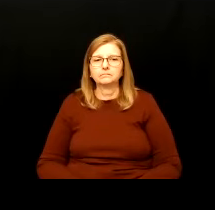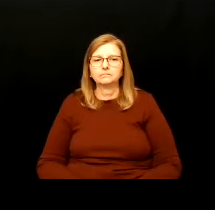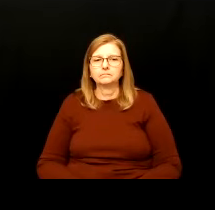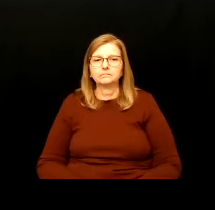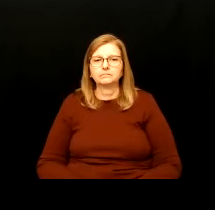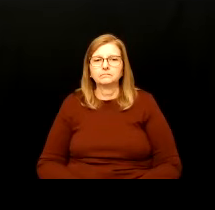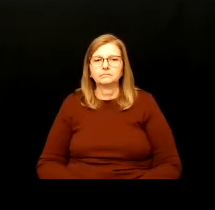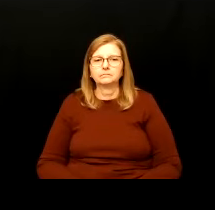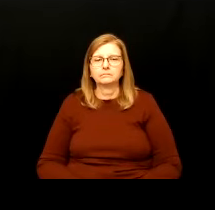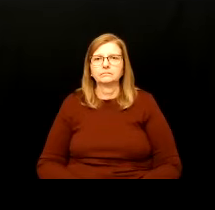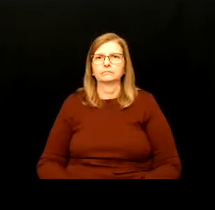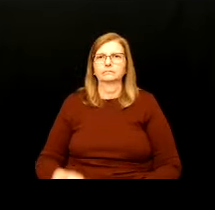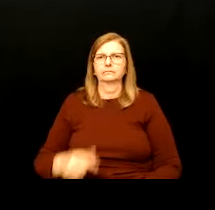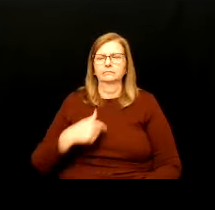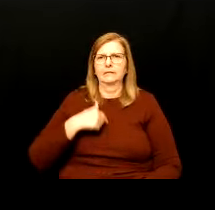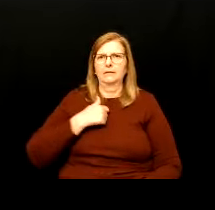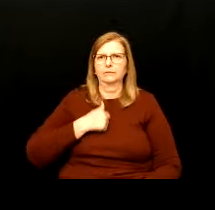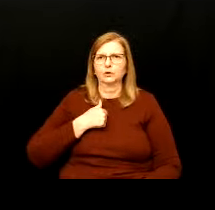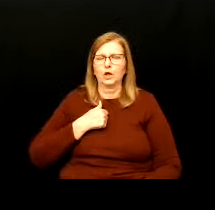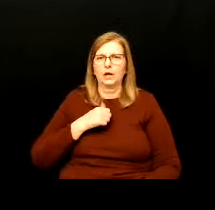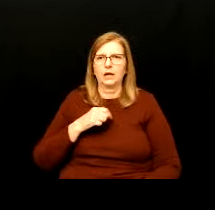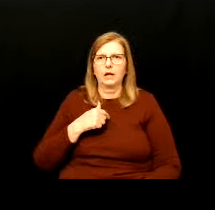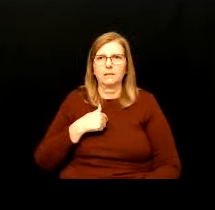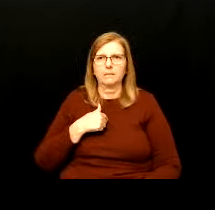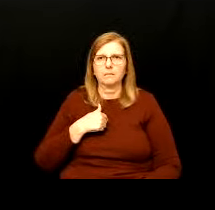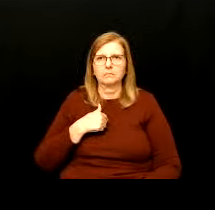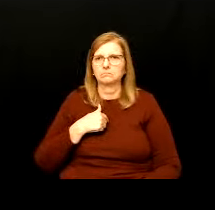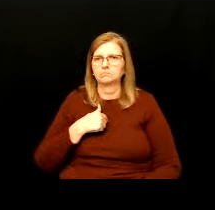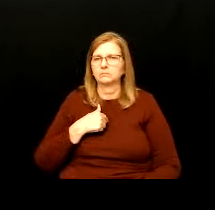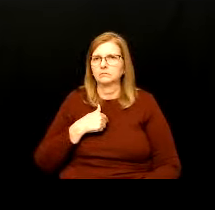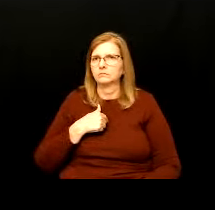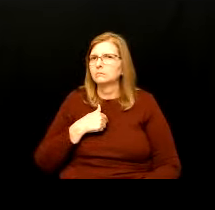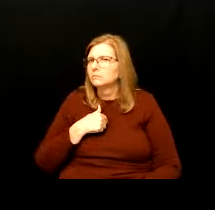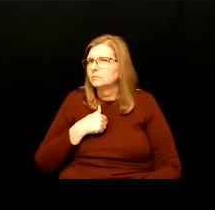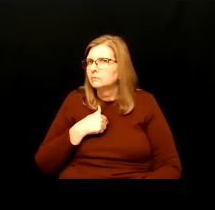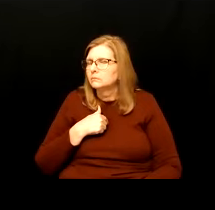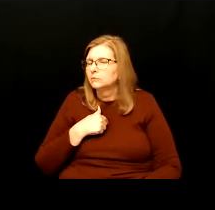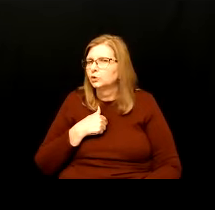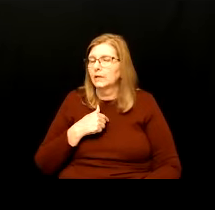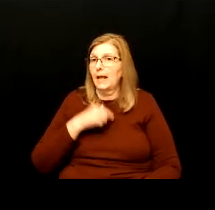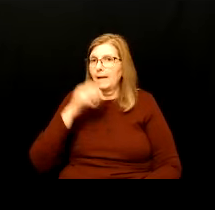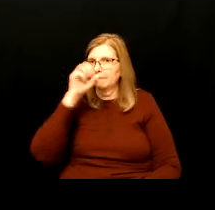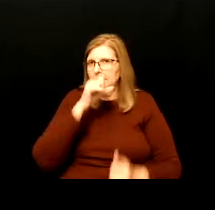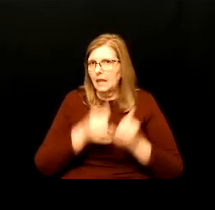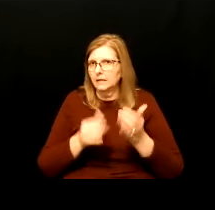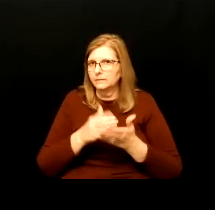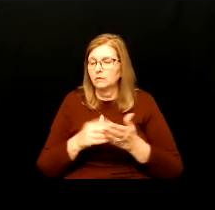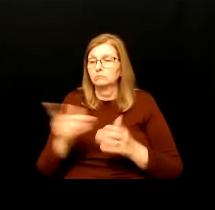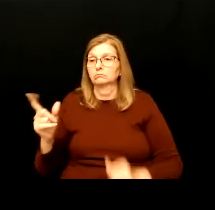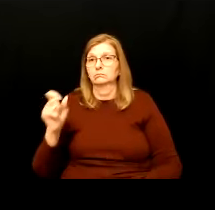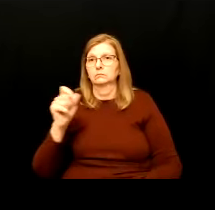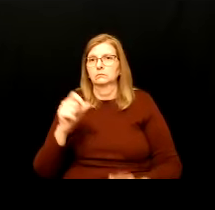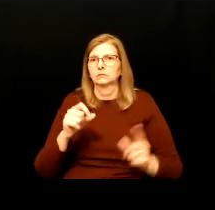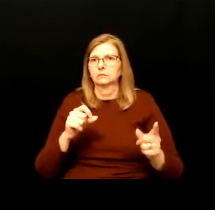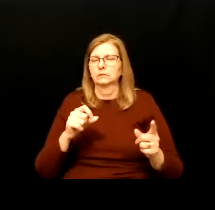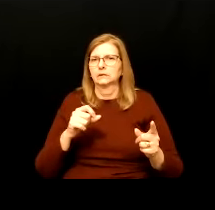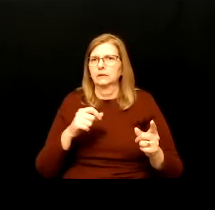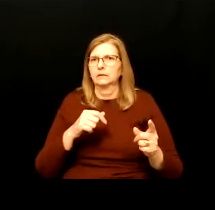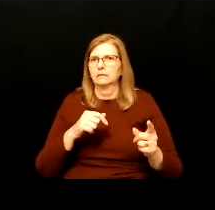I'm sorry. I the last part of that. So can you explain? Try to set